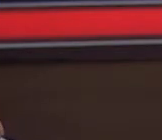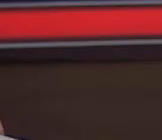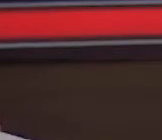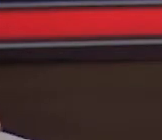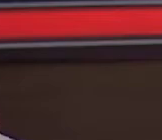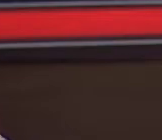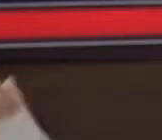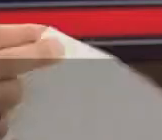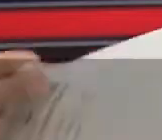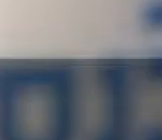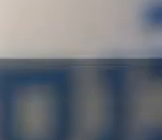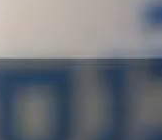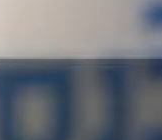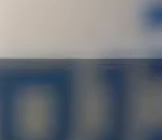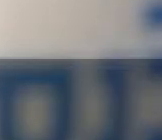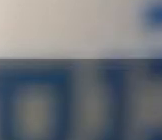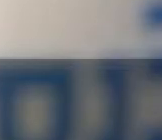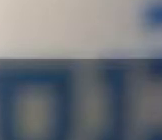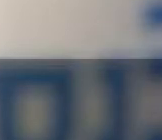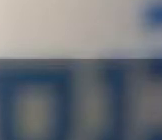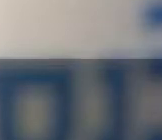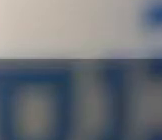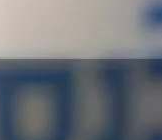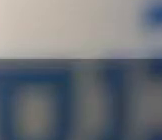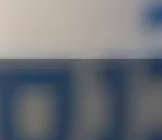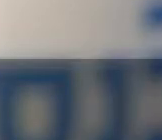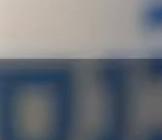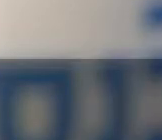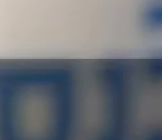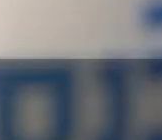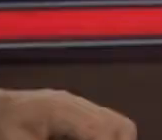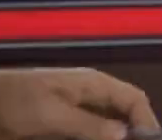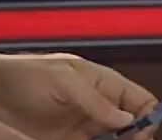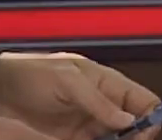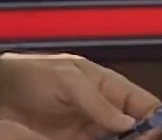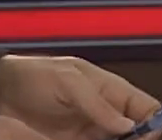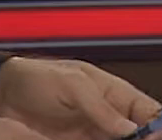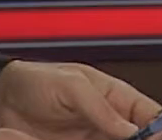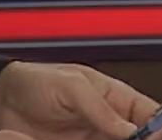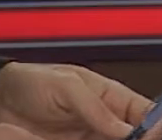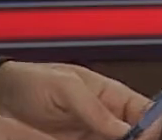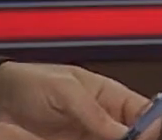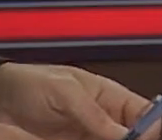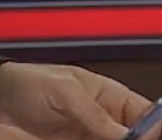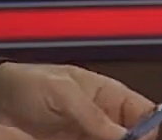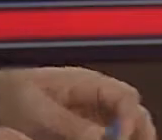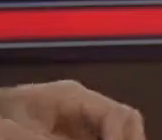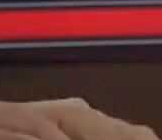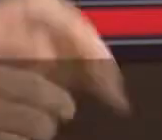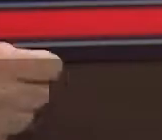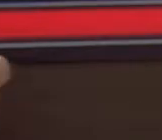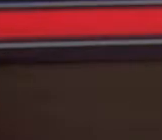was comfortable just with myself. But I need you, I need you, I need you.